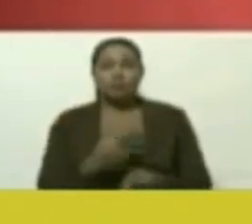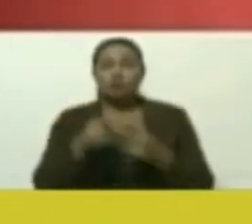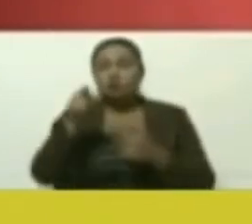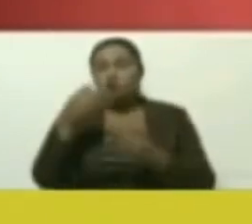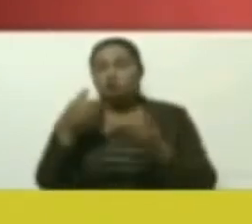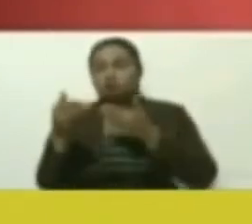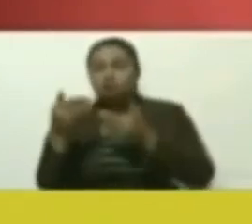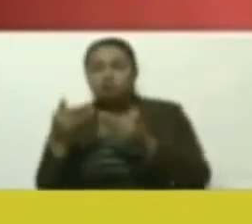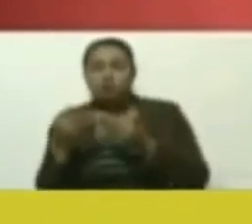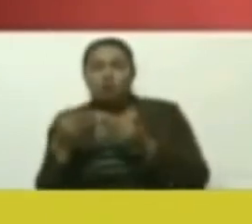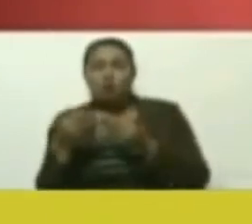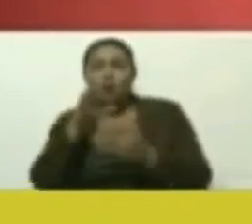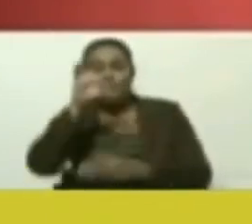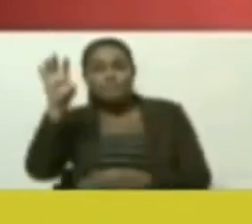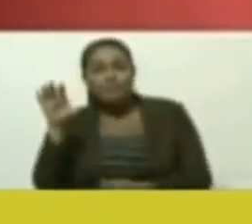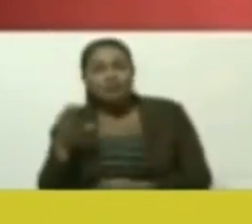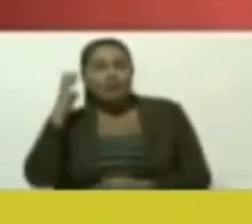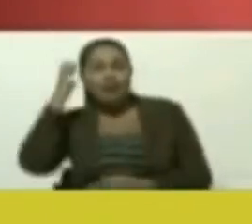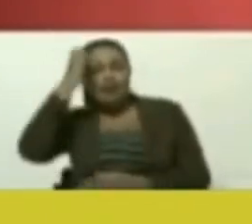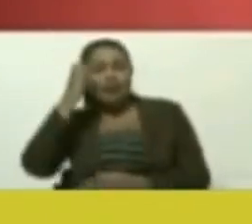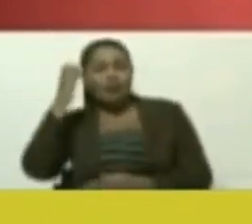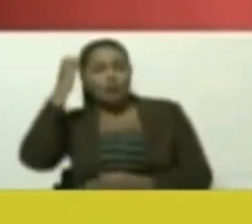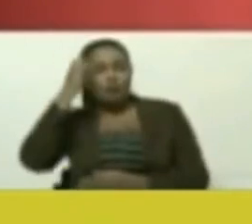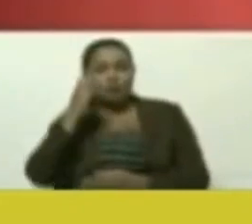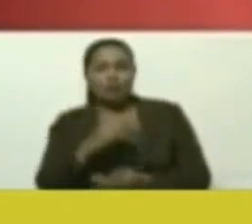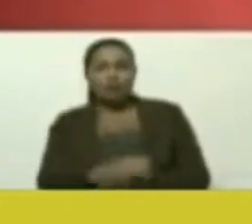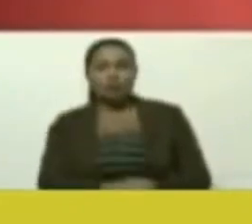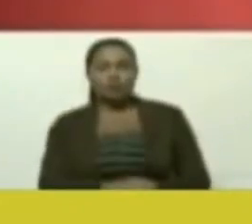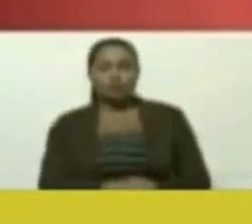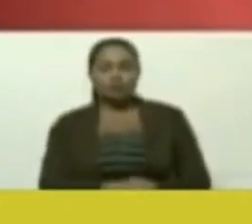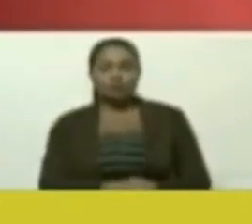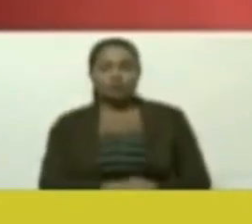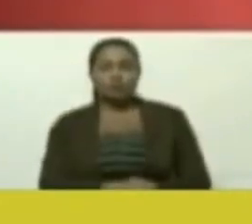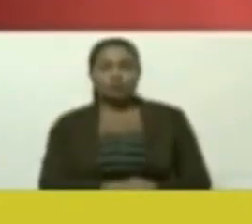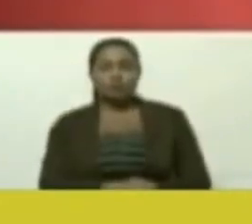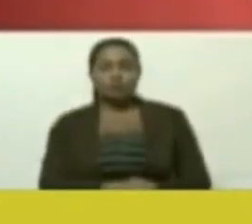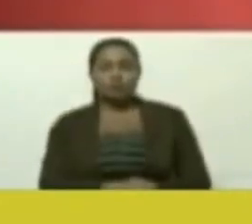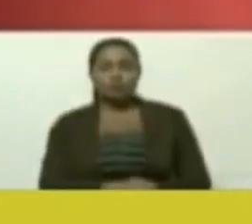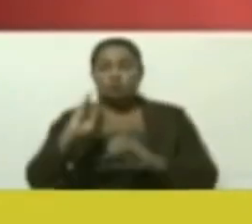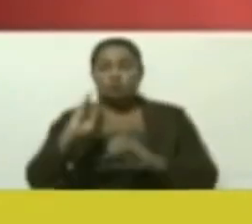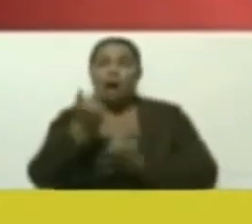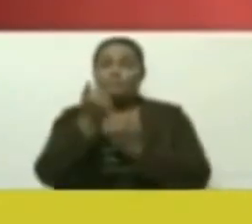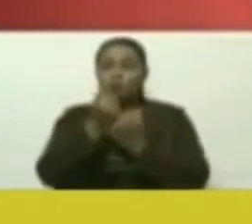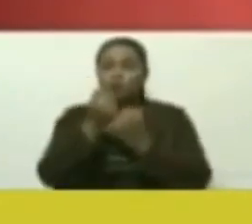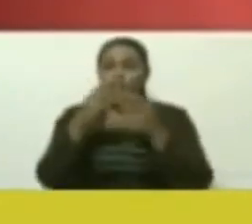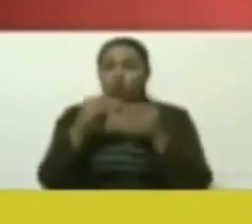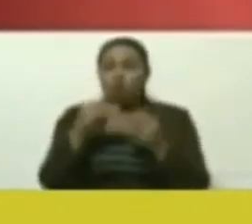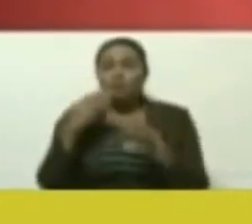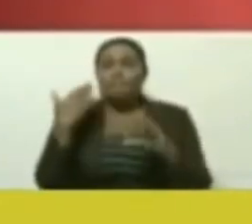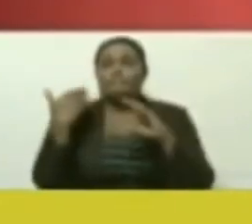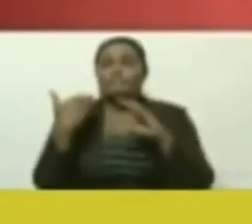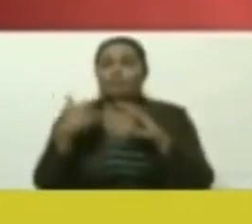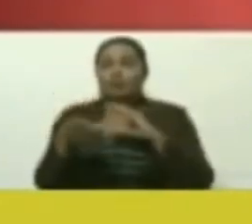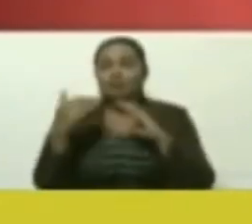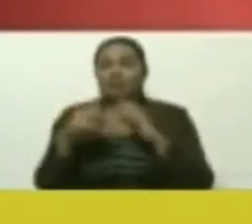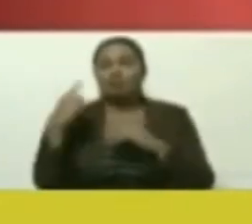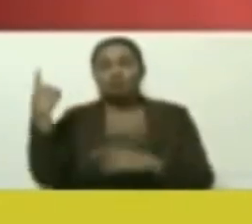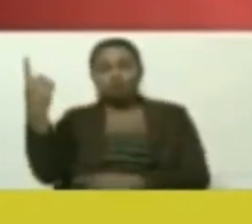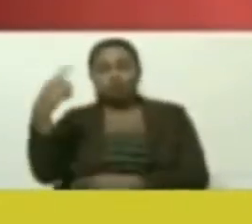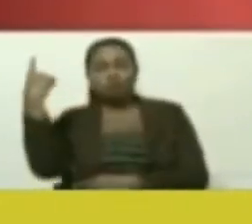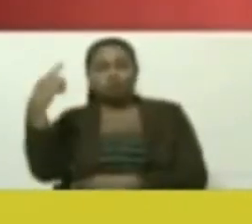And despite this, European countries are supporting and